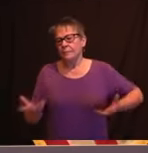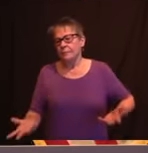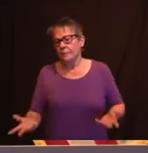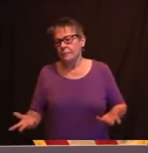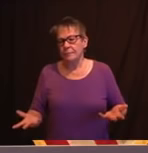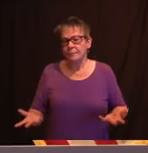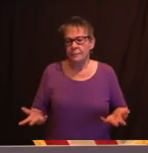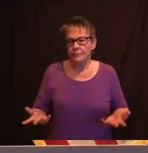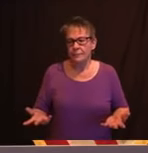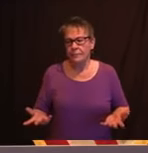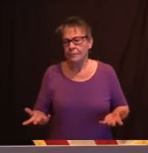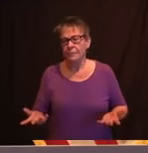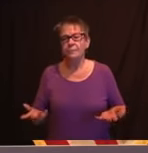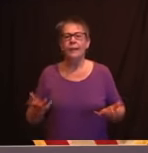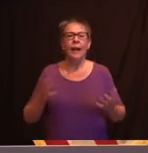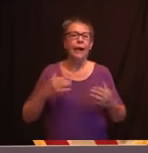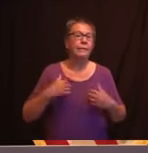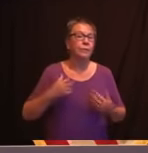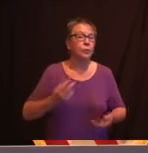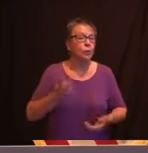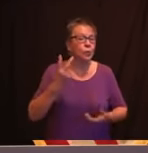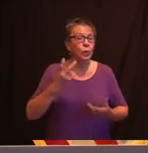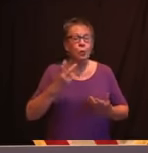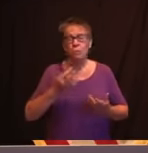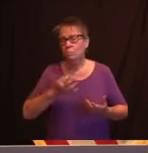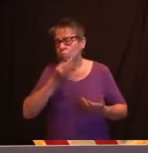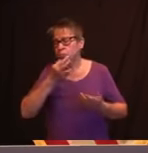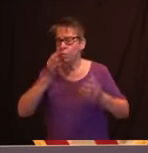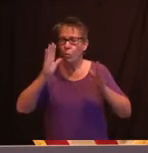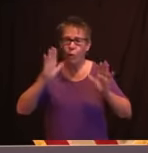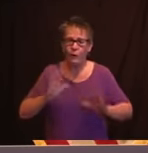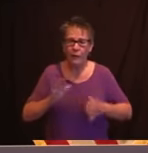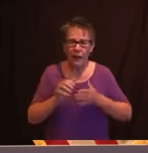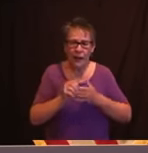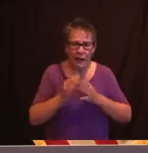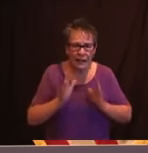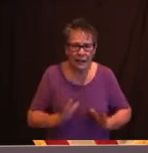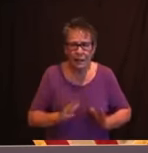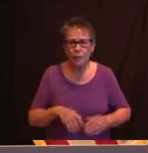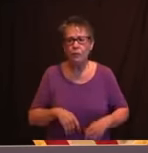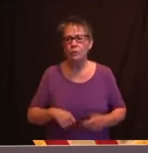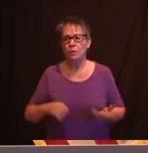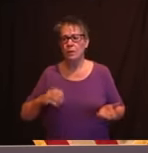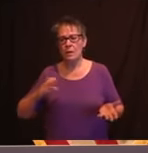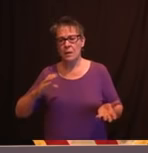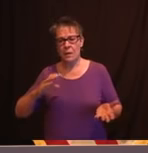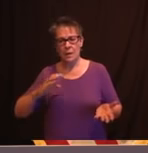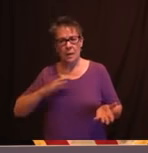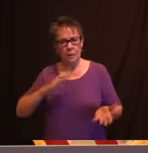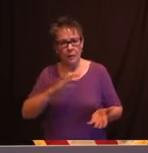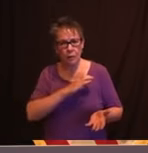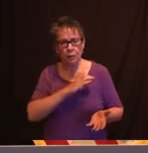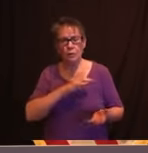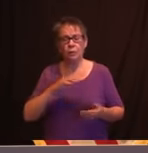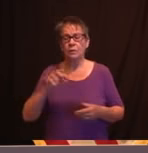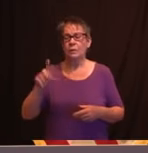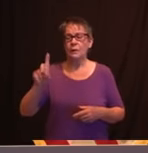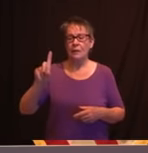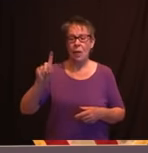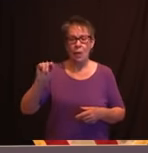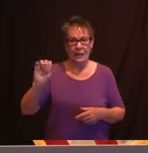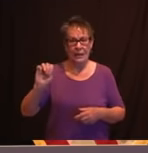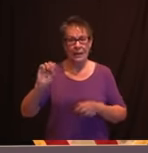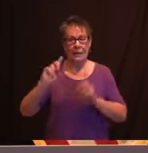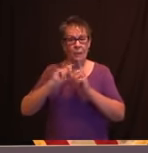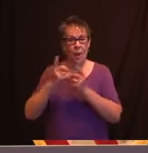Lamont Repillette and Dr. Zakiya Smith Ellis, who are both on the move. Lamont to become president of Keene University, which is